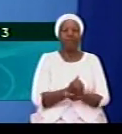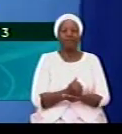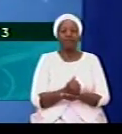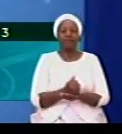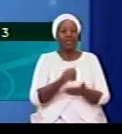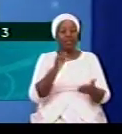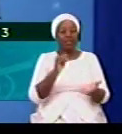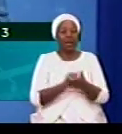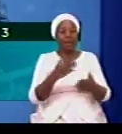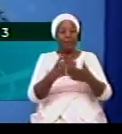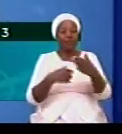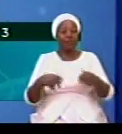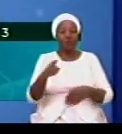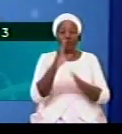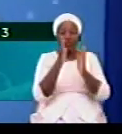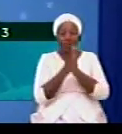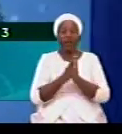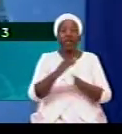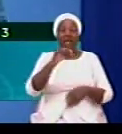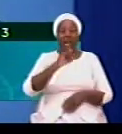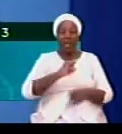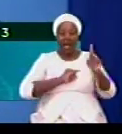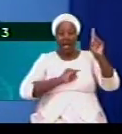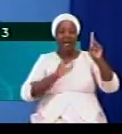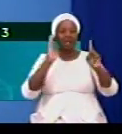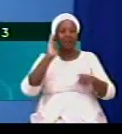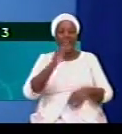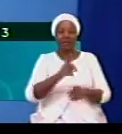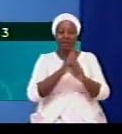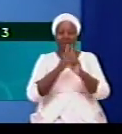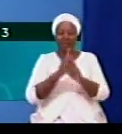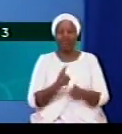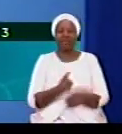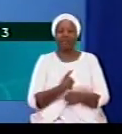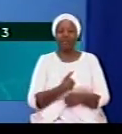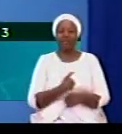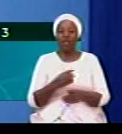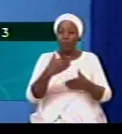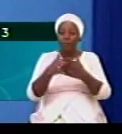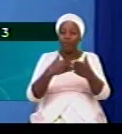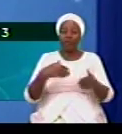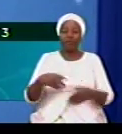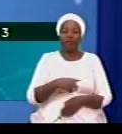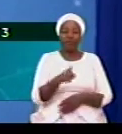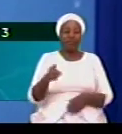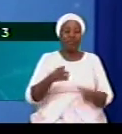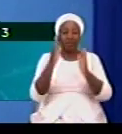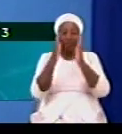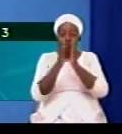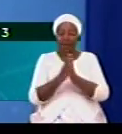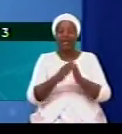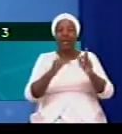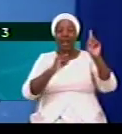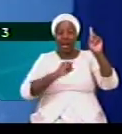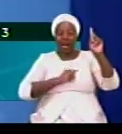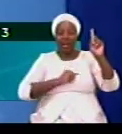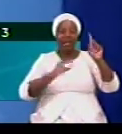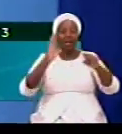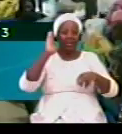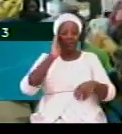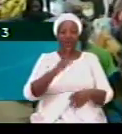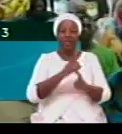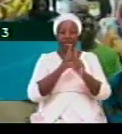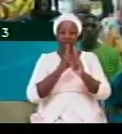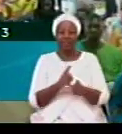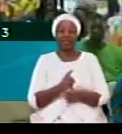will answer. Before they call, I will answer. I was waiting for amen.